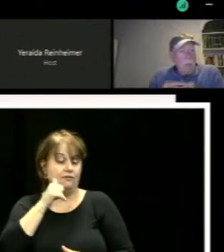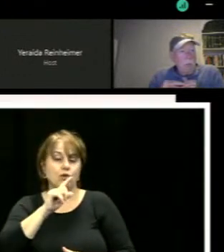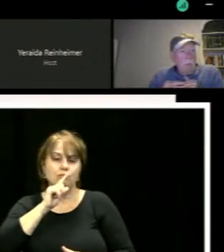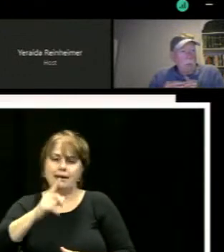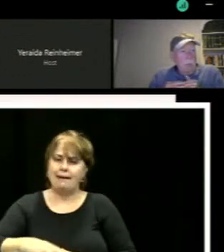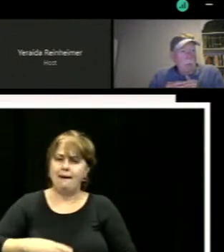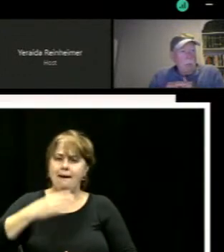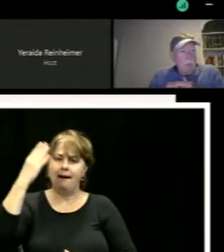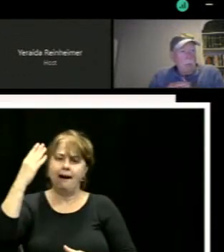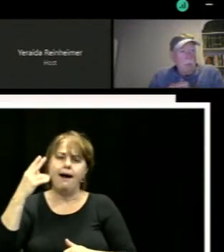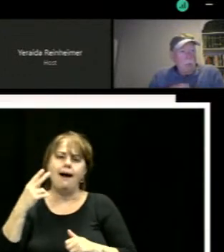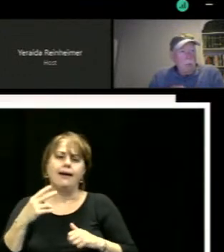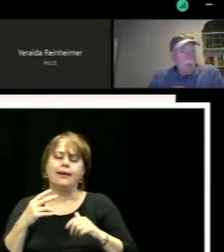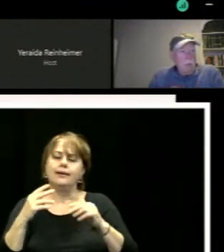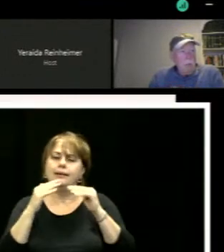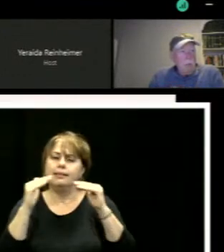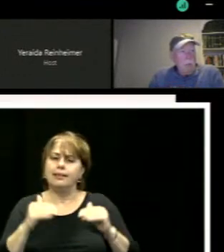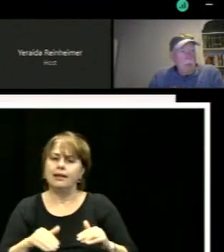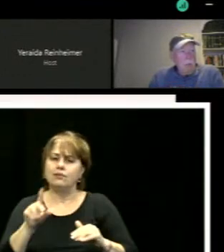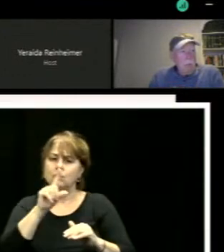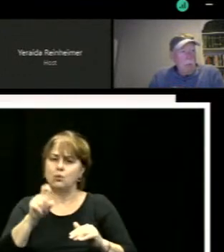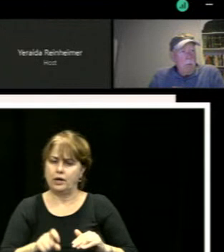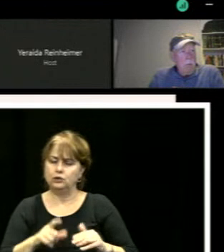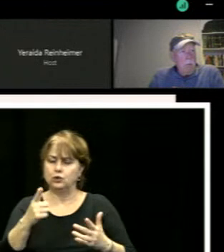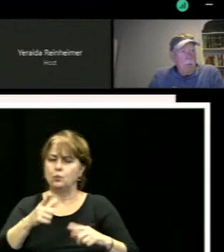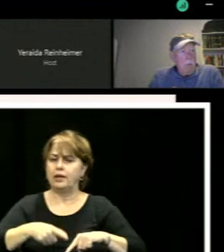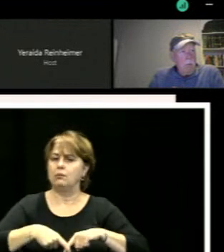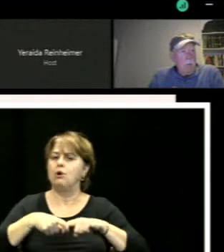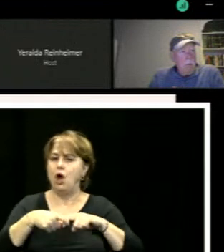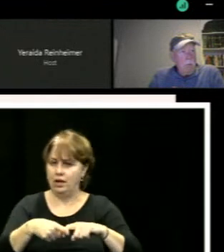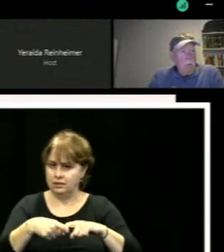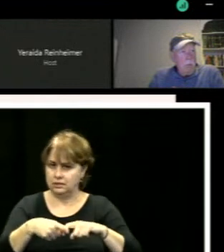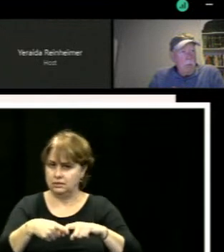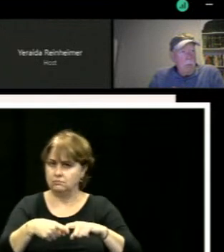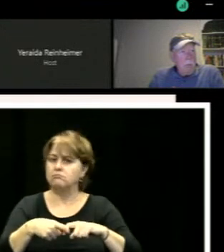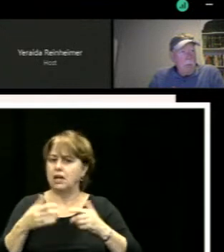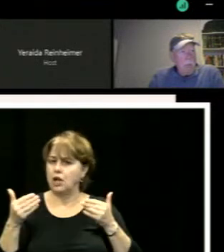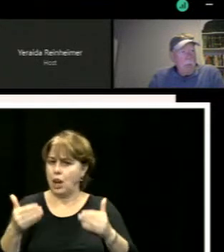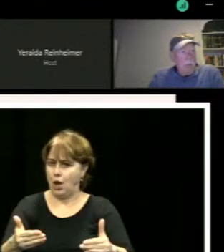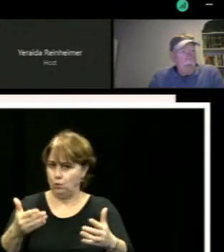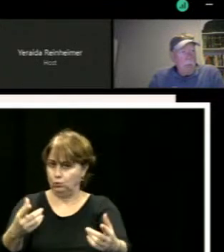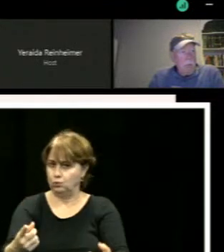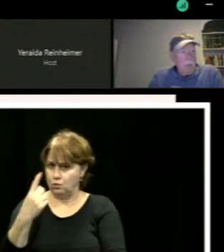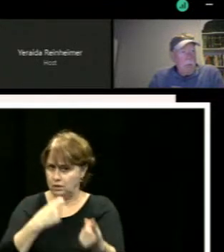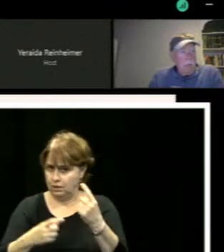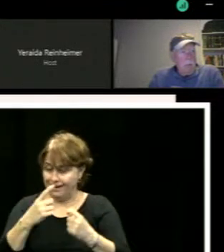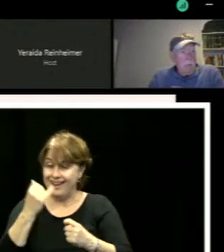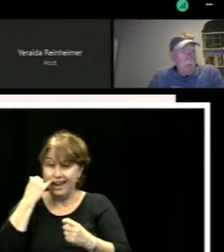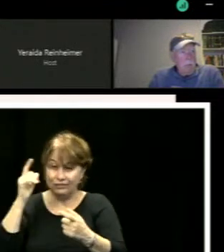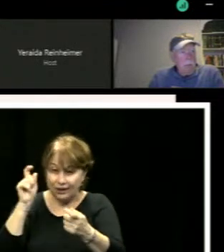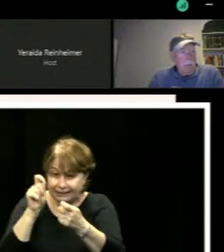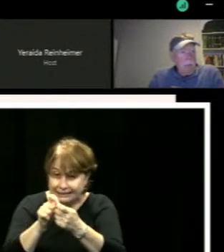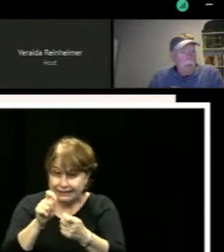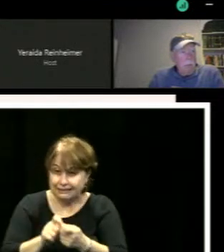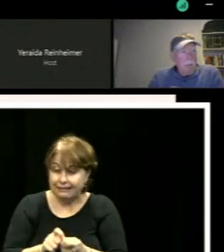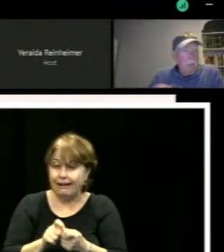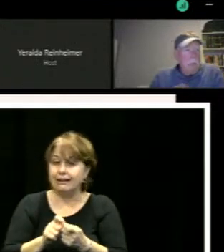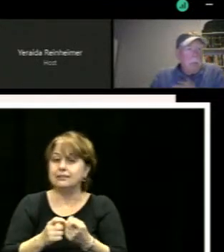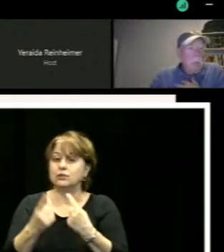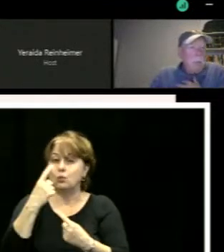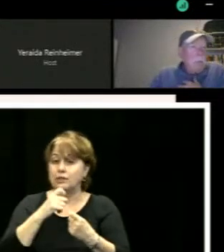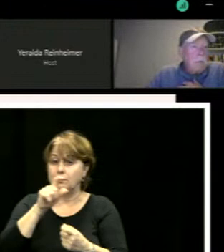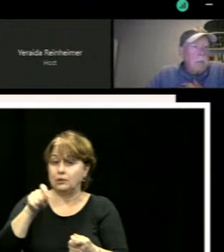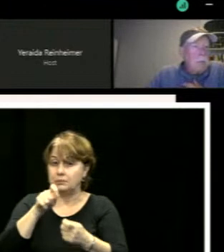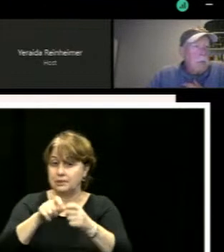questions from anybody that's on, we'd like to pause and let you ask them. If they're detailed questions about a specific area or a